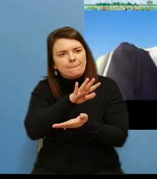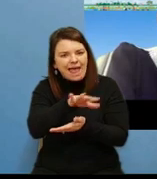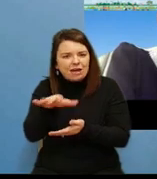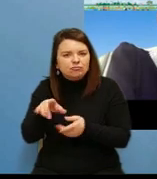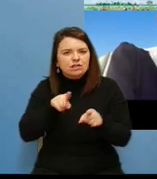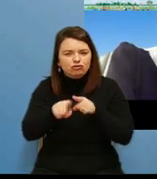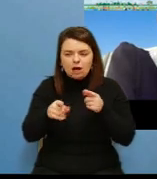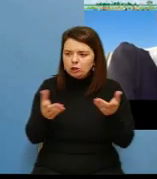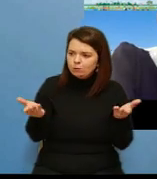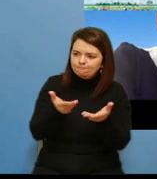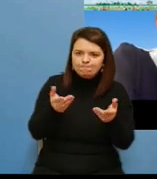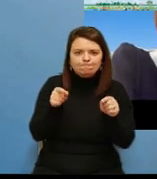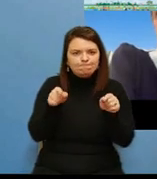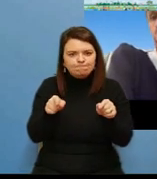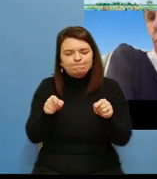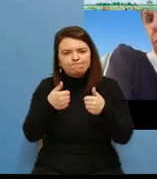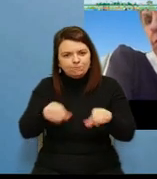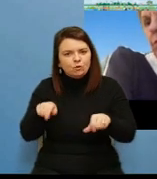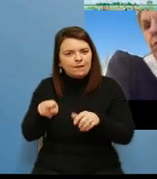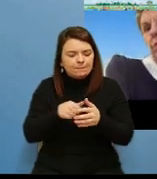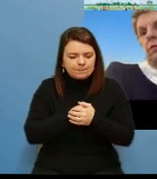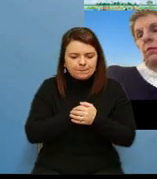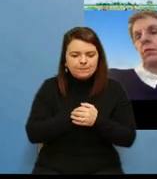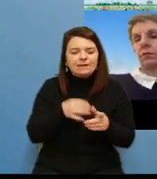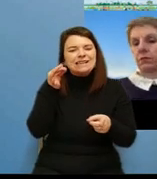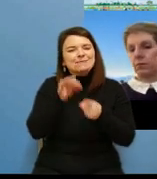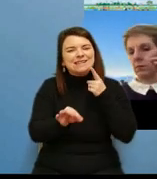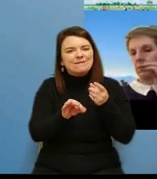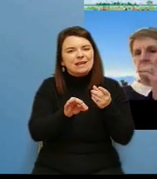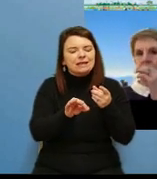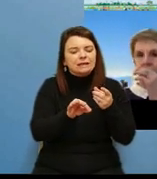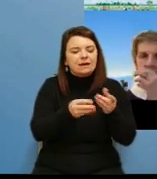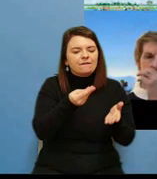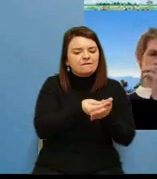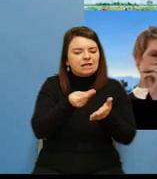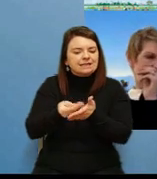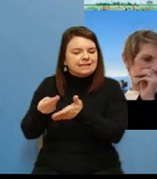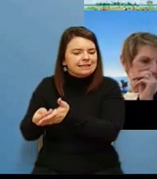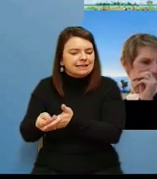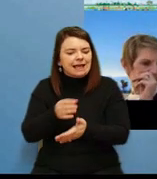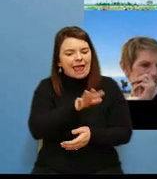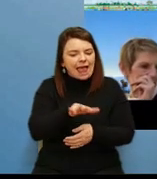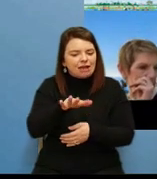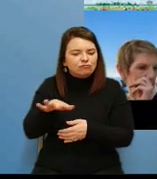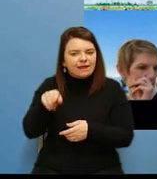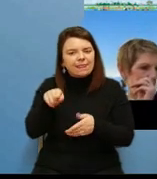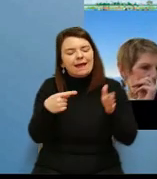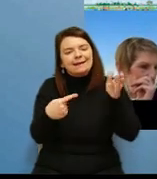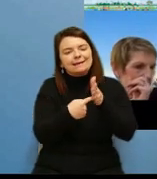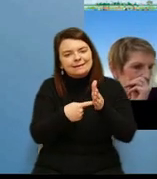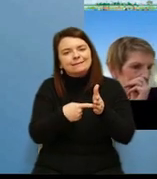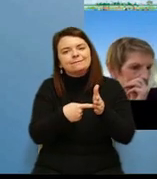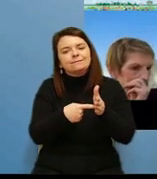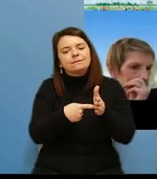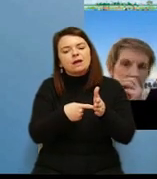of the areas attempting to mitigate this. Then moving on to the specific funding areas, the